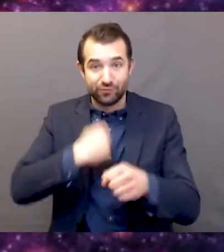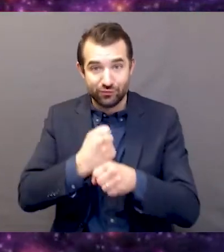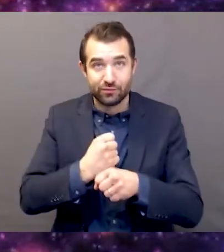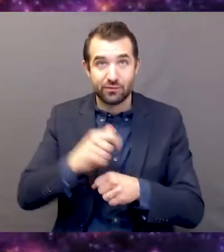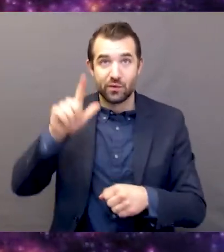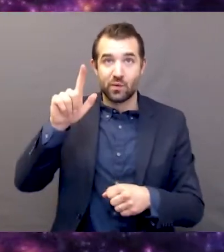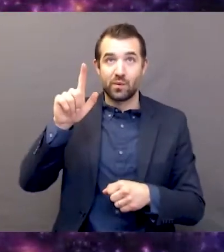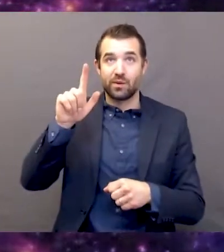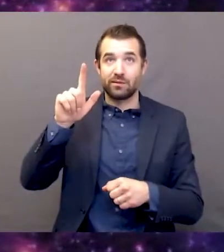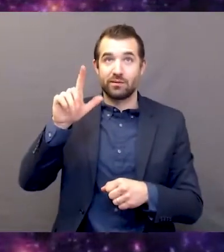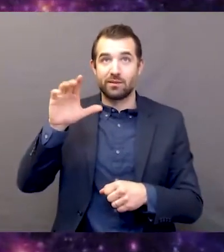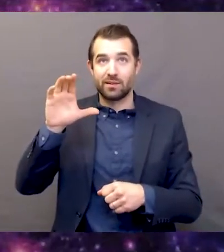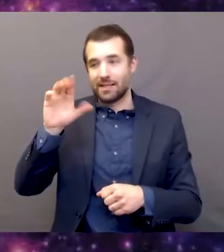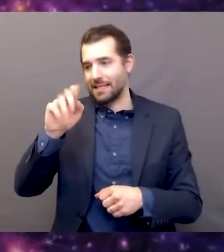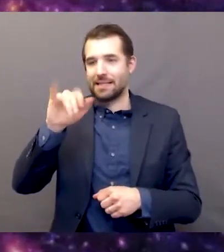Thank you.